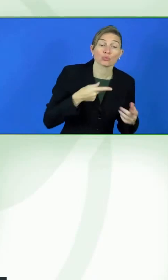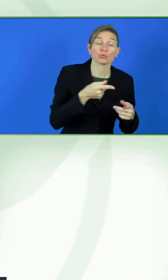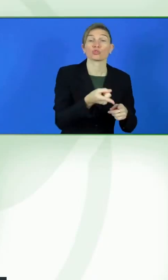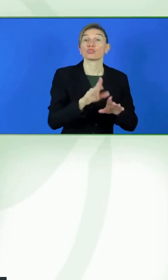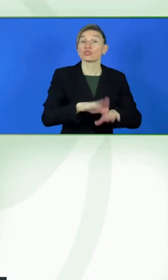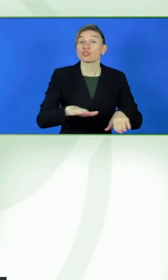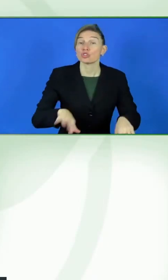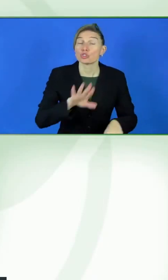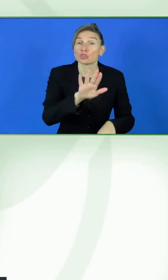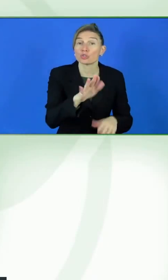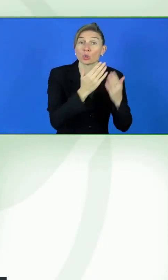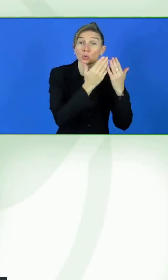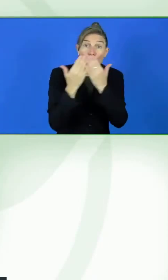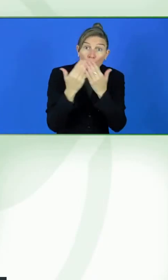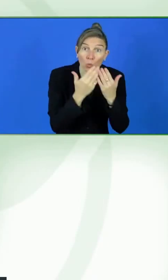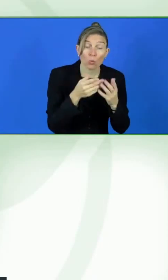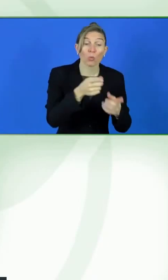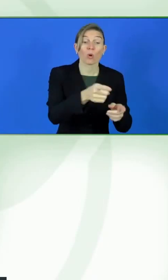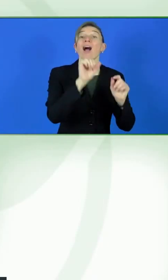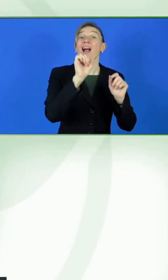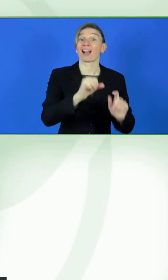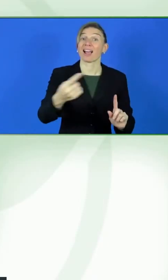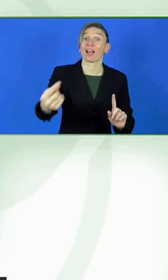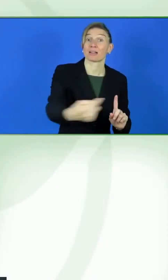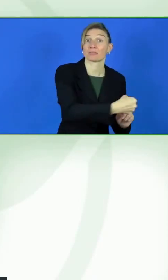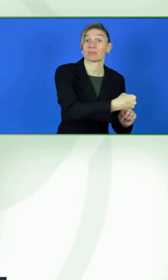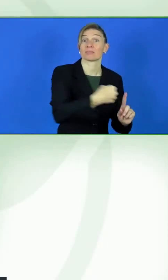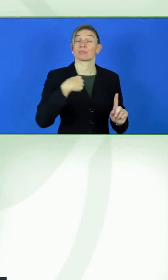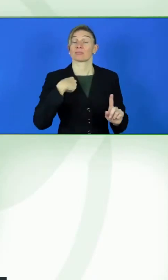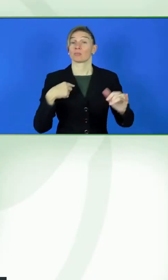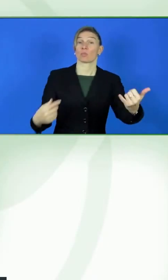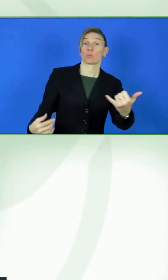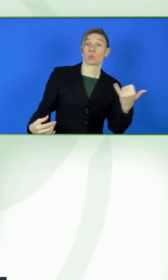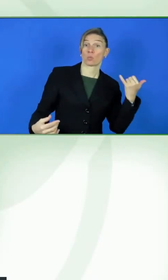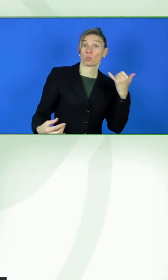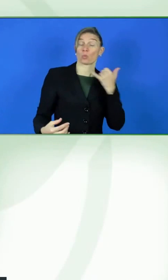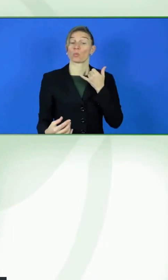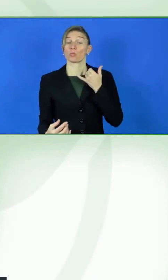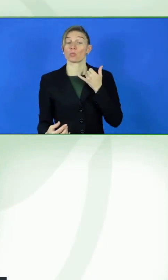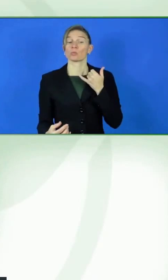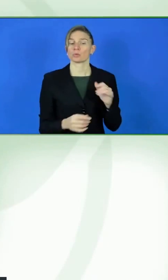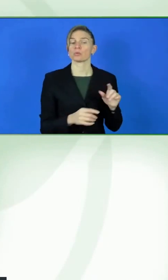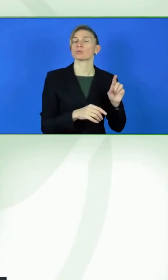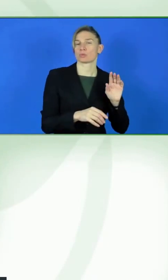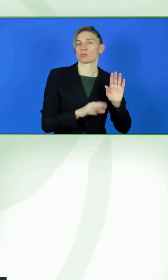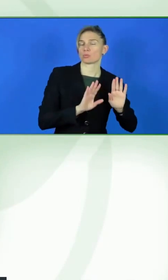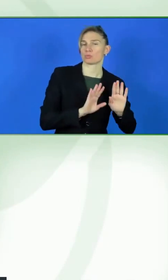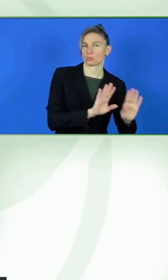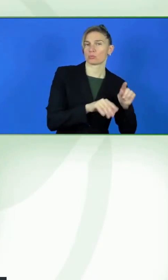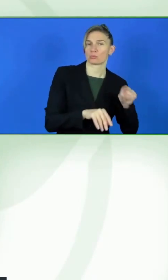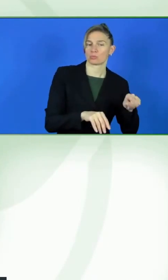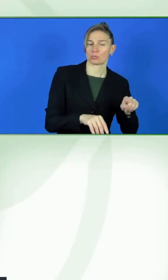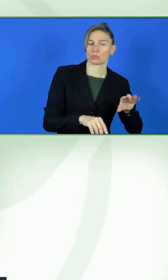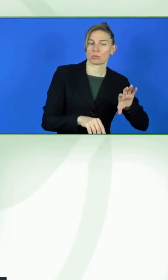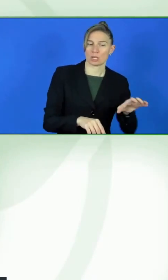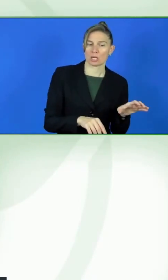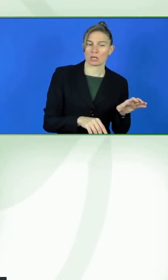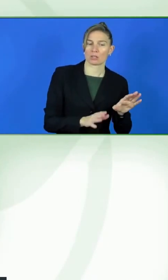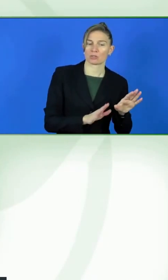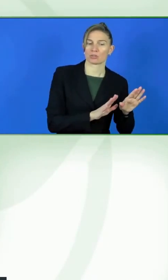call me back, and we have this national public funding, and then